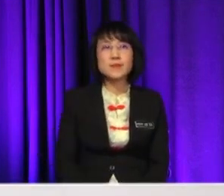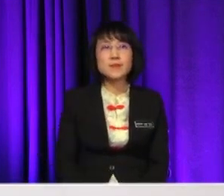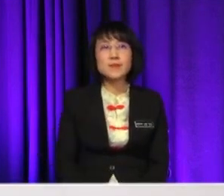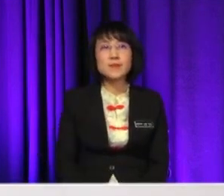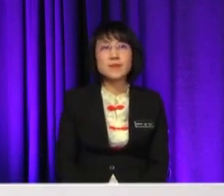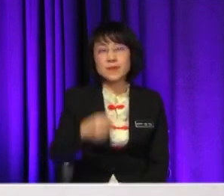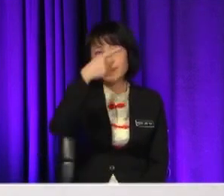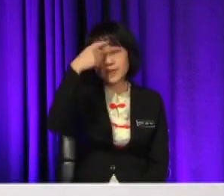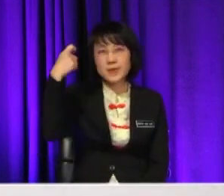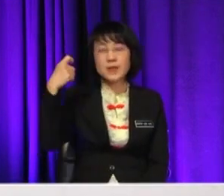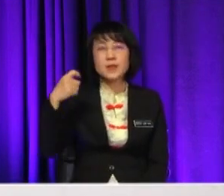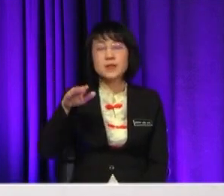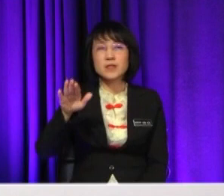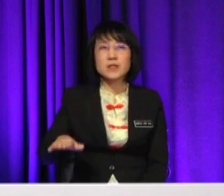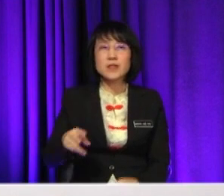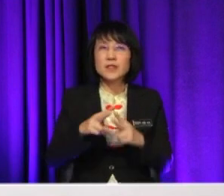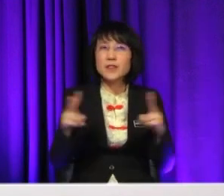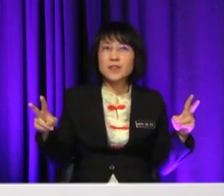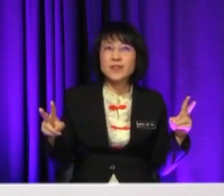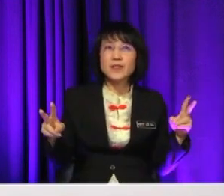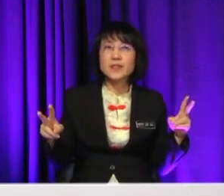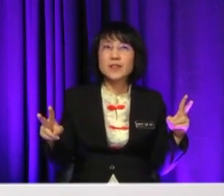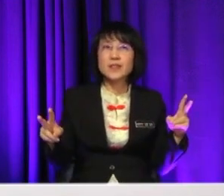the child is very